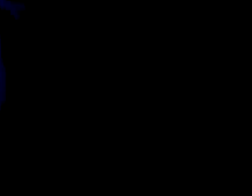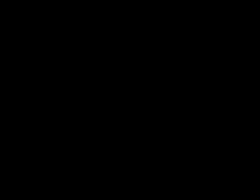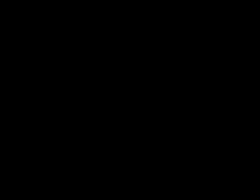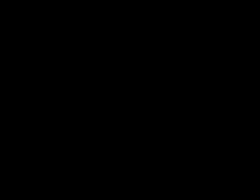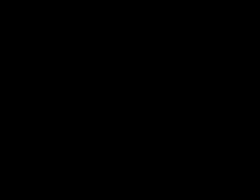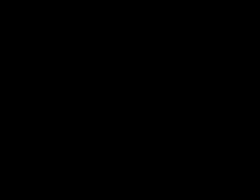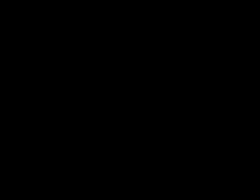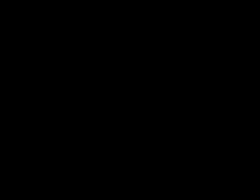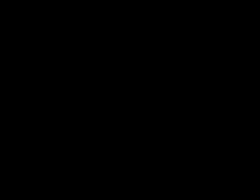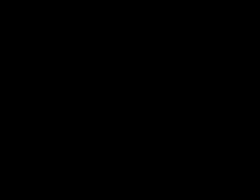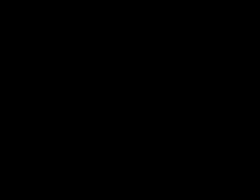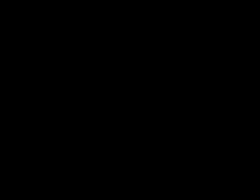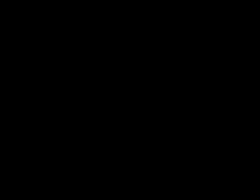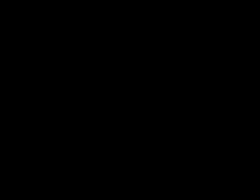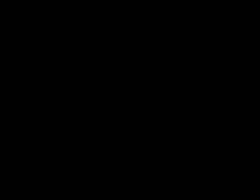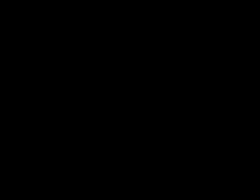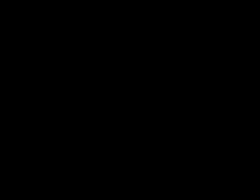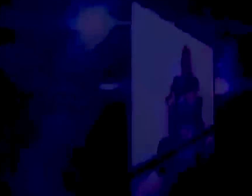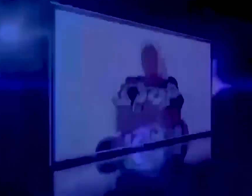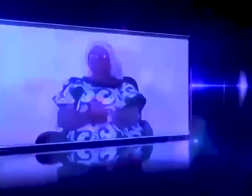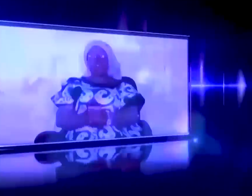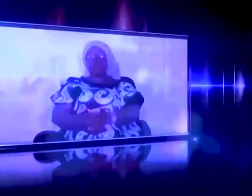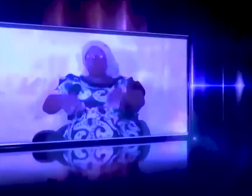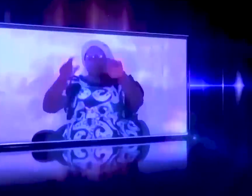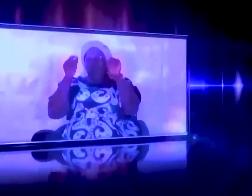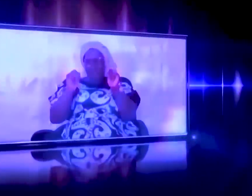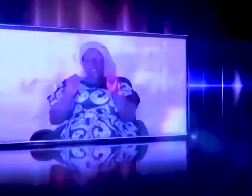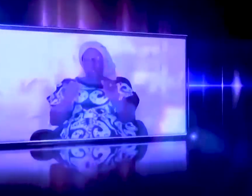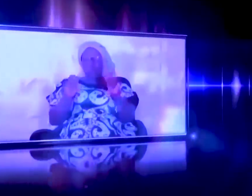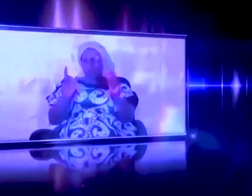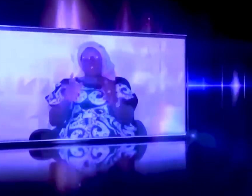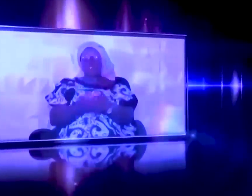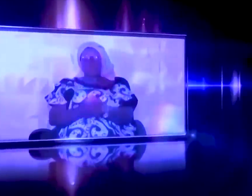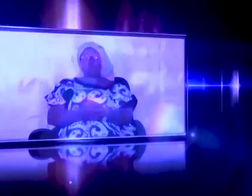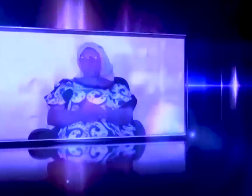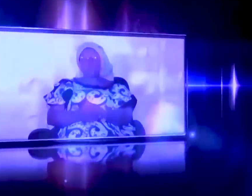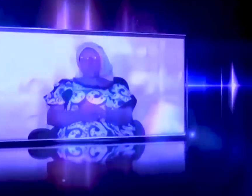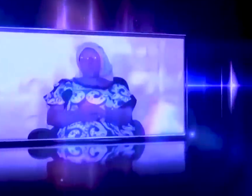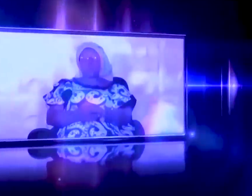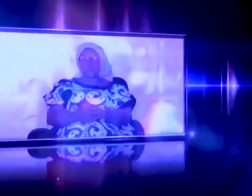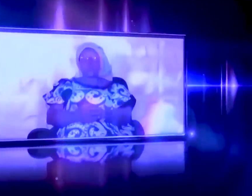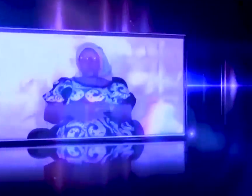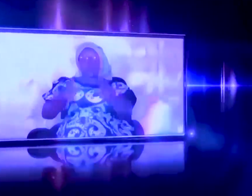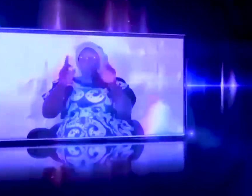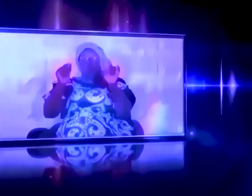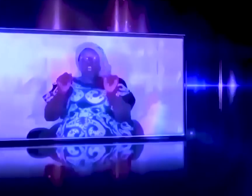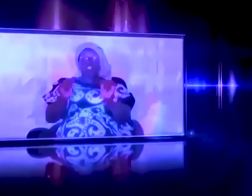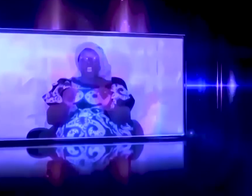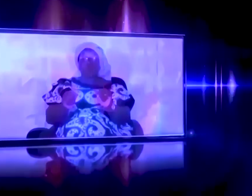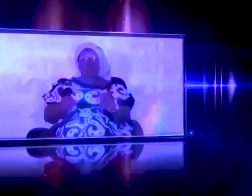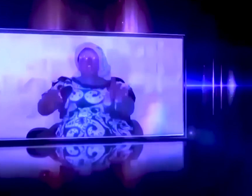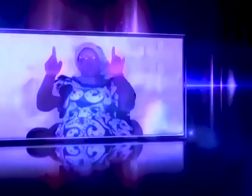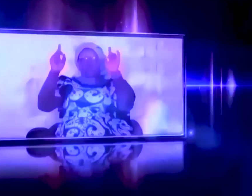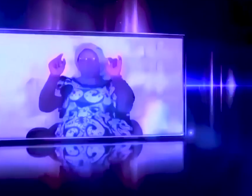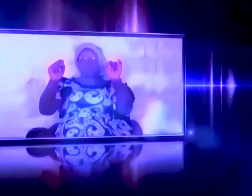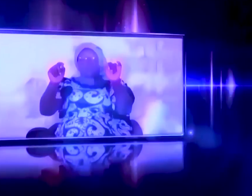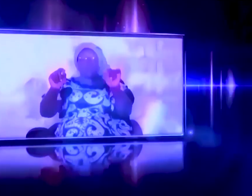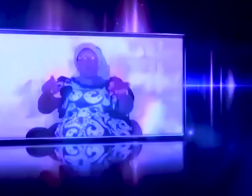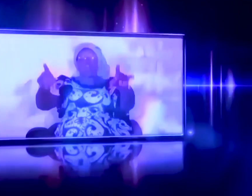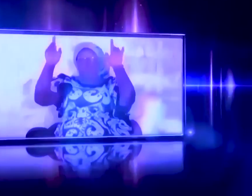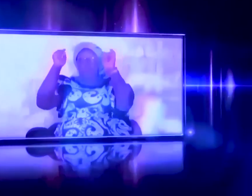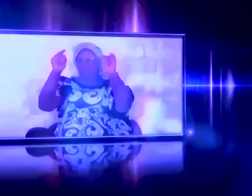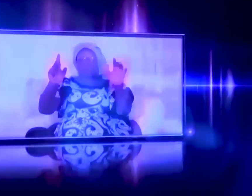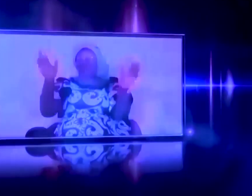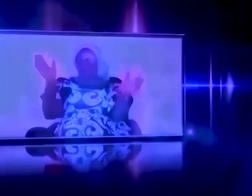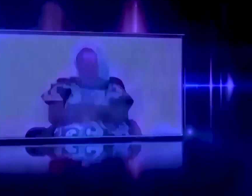lone loruko Jesu o ya pare amen padia fun gbogbo eda to wo mi to de ngbo mi lowo lowo loruko Jesu